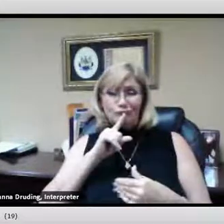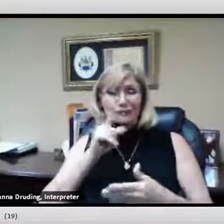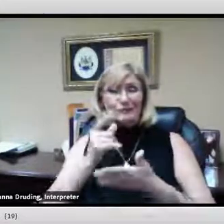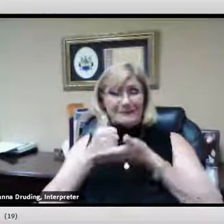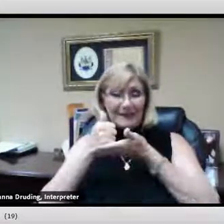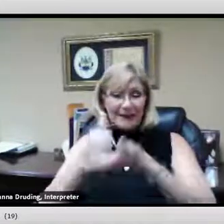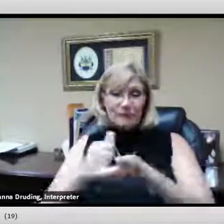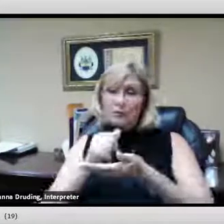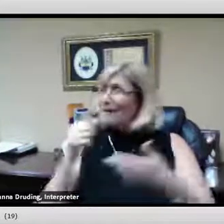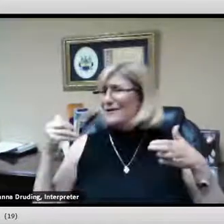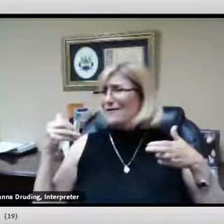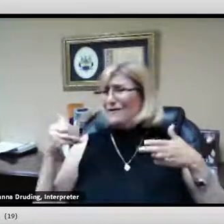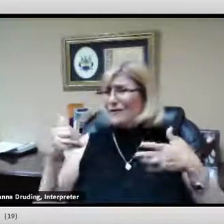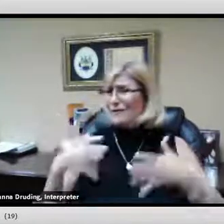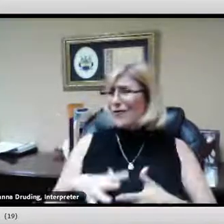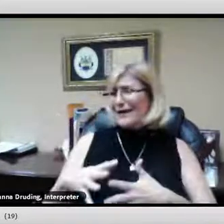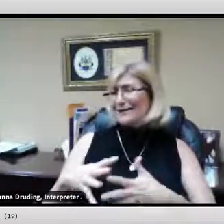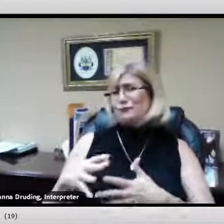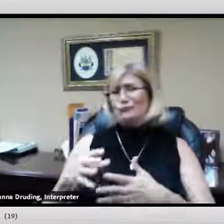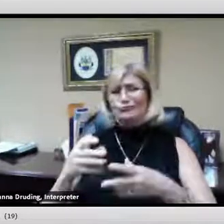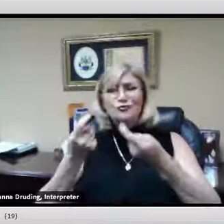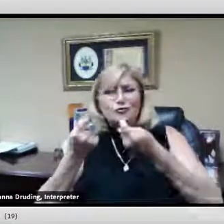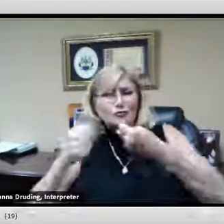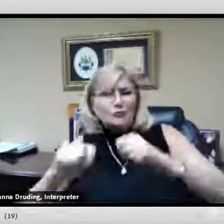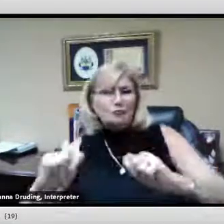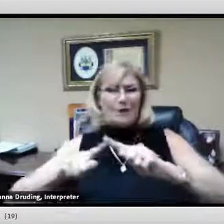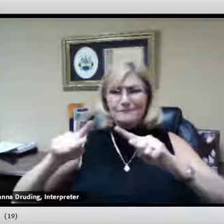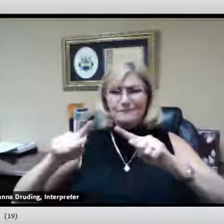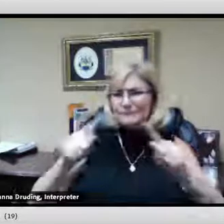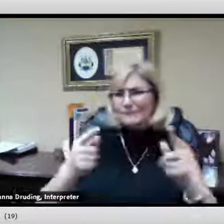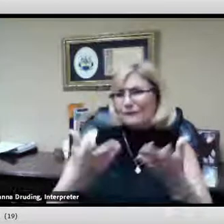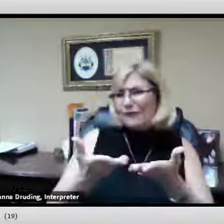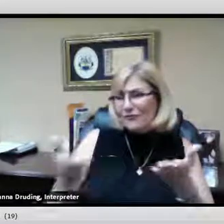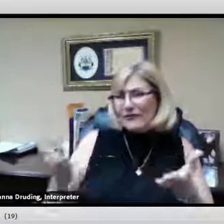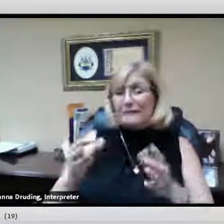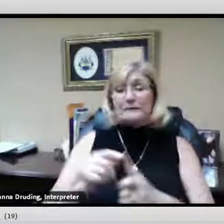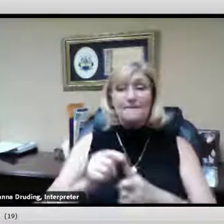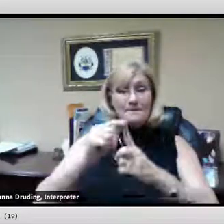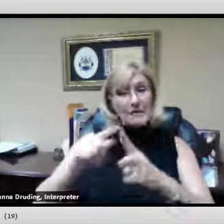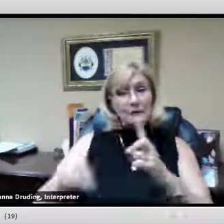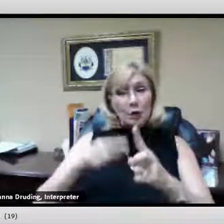to be afraid to experiment, to especially when I'm working with